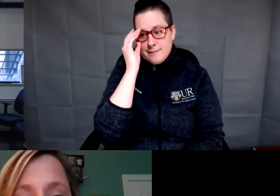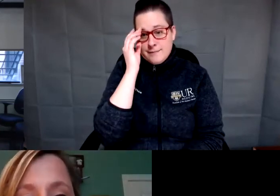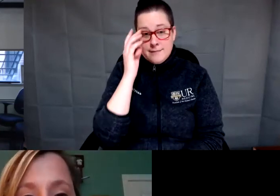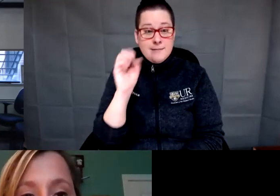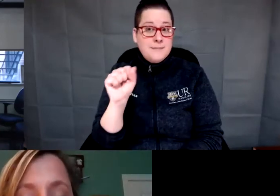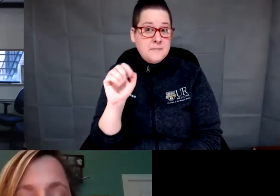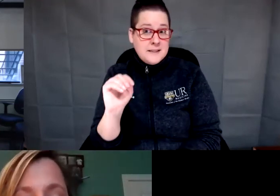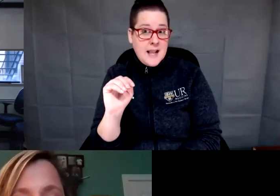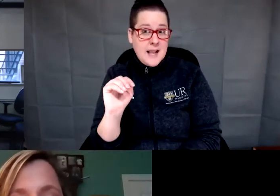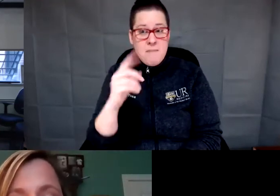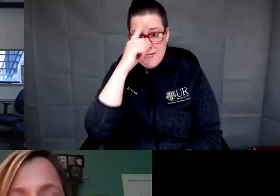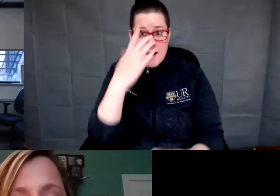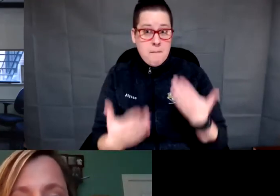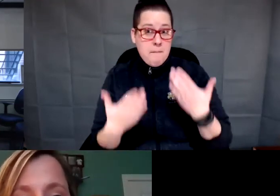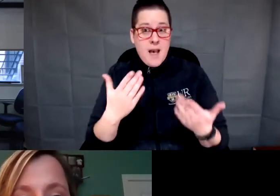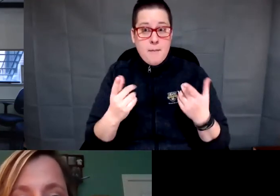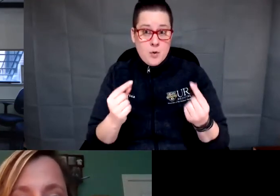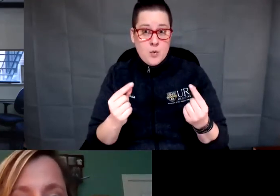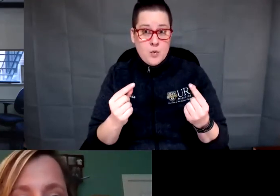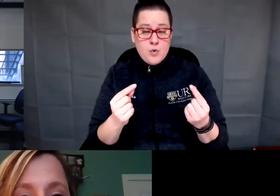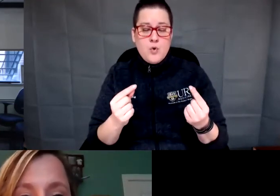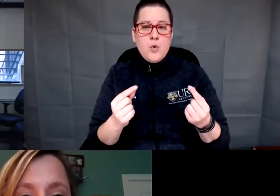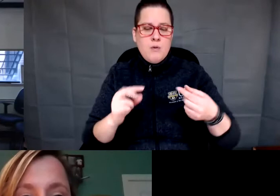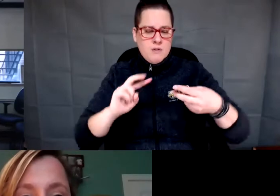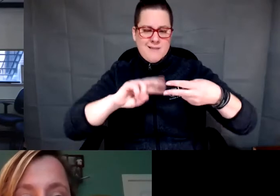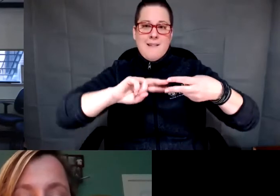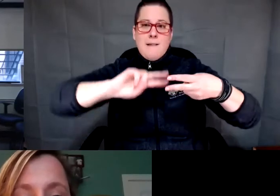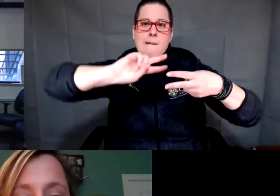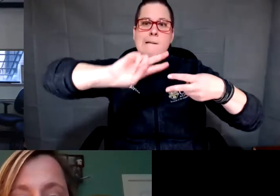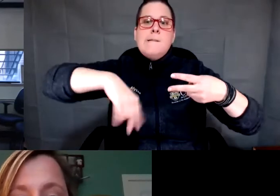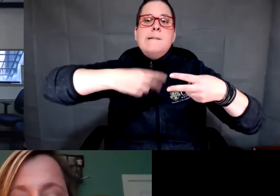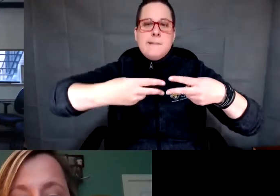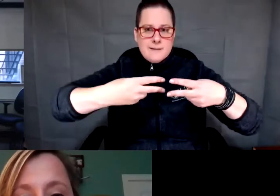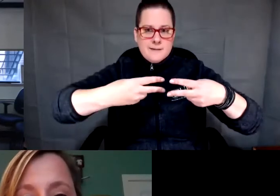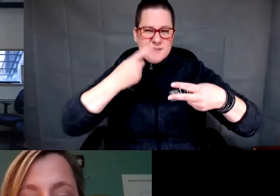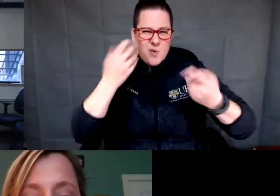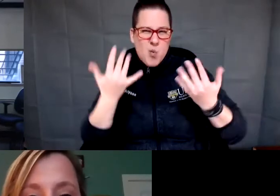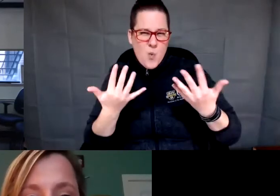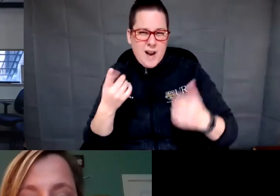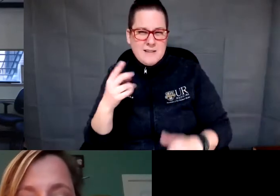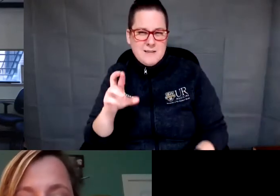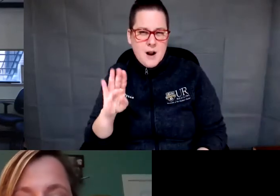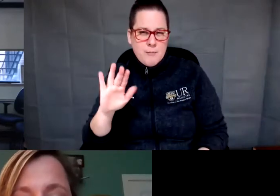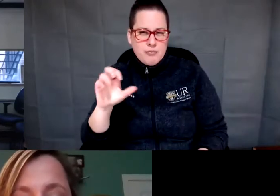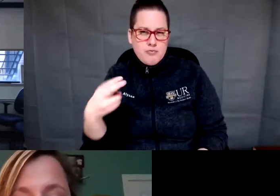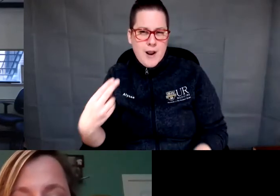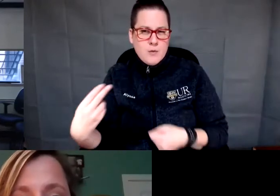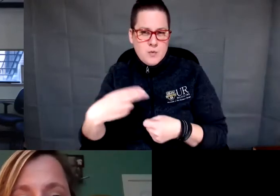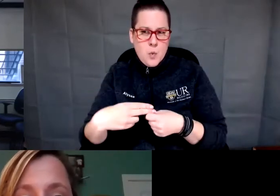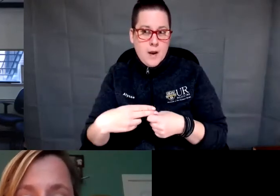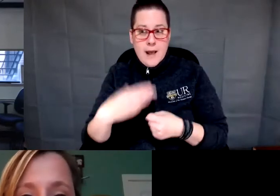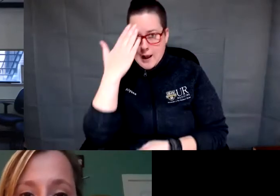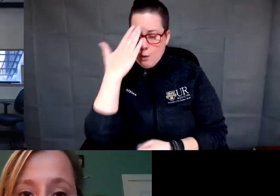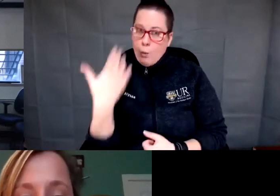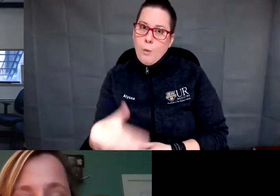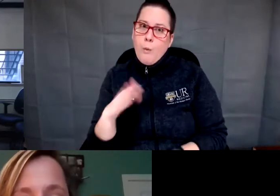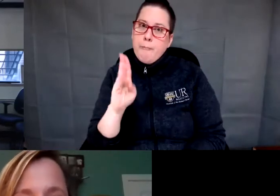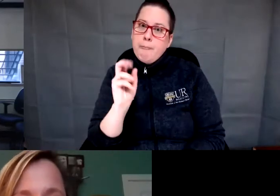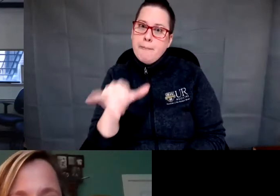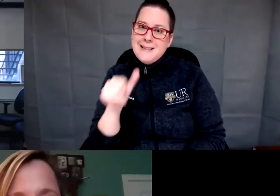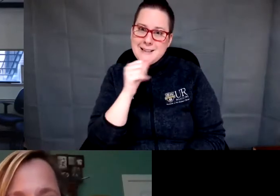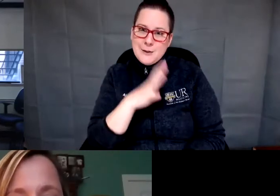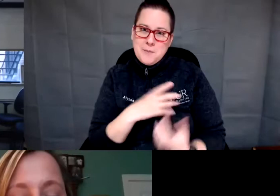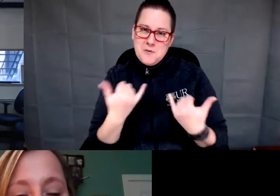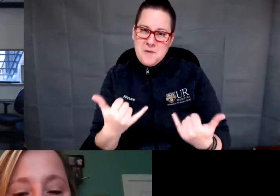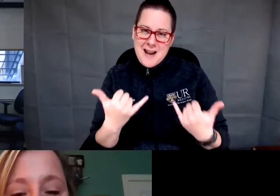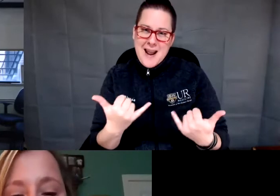Well, I think maybe what we'll try to do is flip-flop our agenda a little bit while we are waiting for Dr. Branch. I know she's very busy right now, so I'm